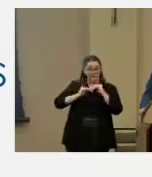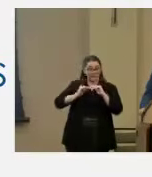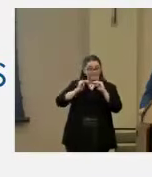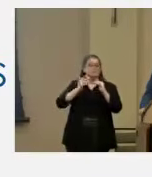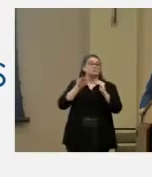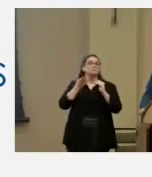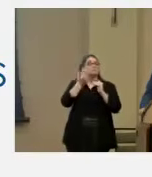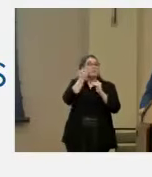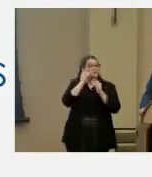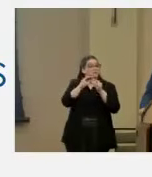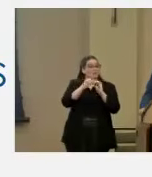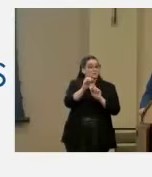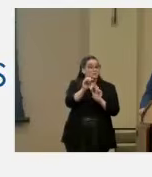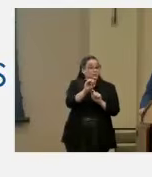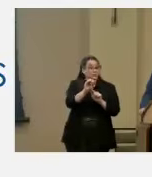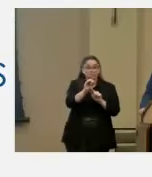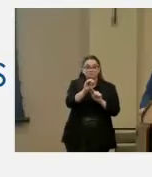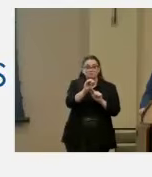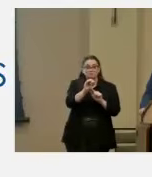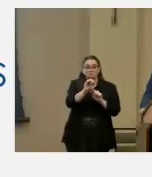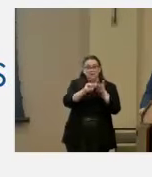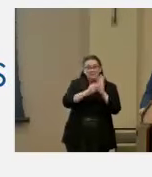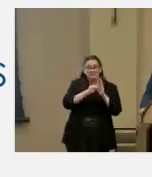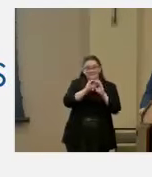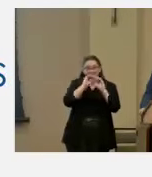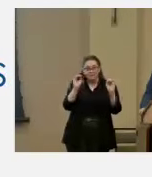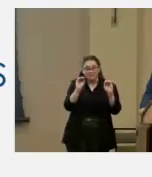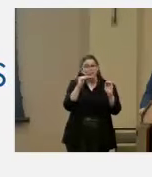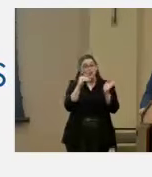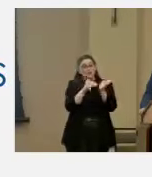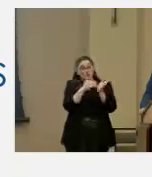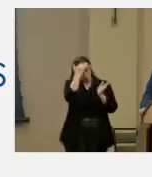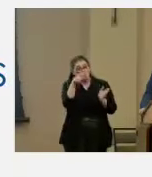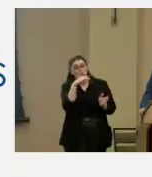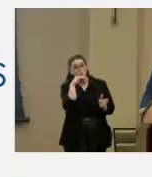number is 0, it means you're not taking it and you're lying to your doctor and they can tell you.